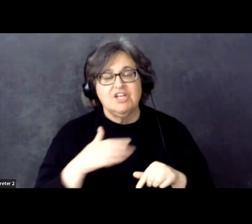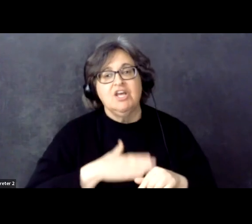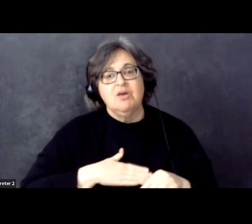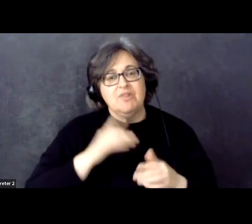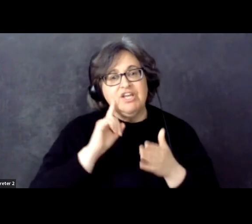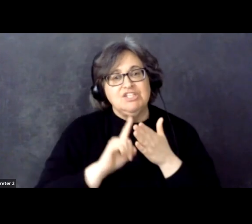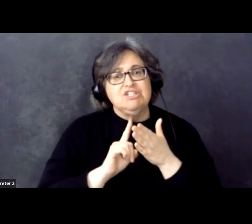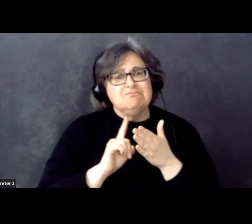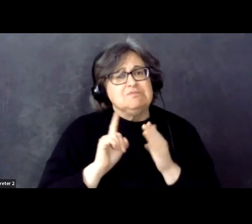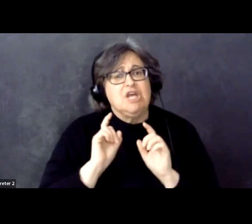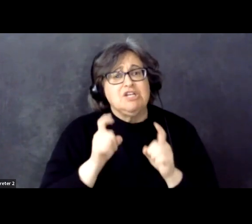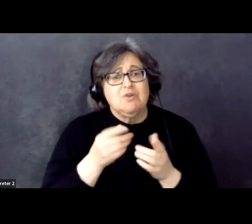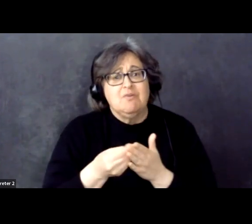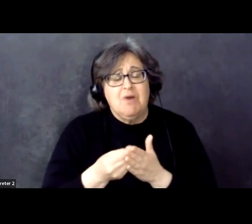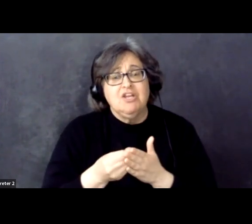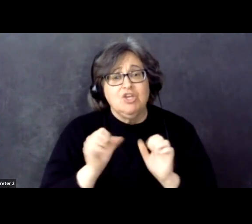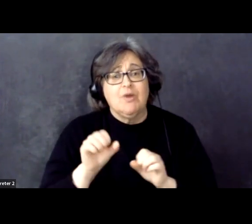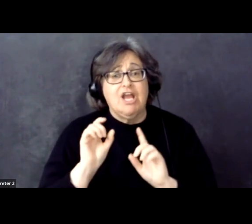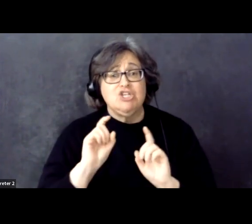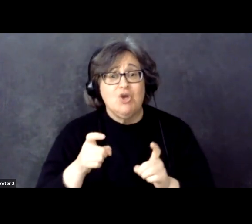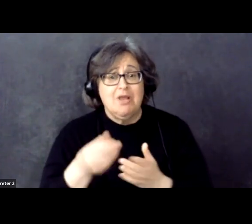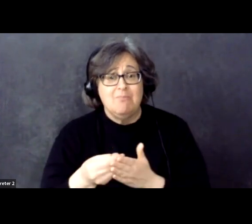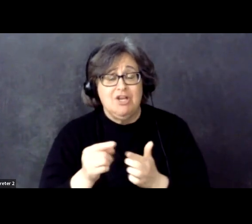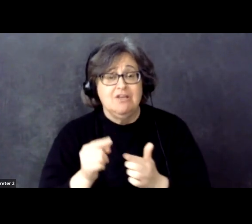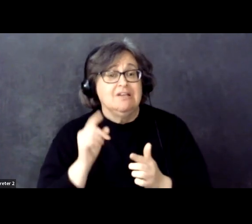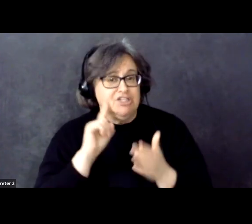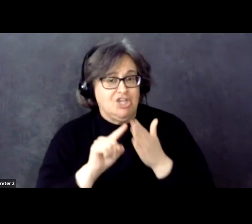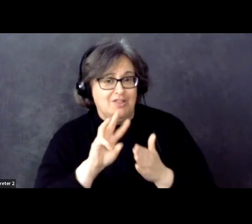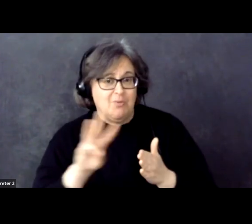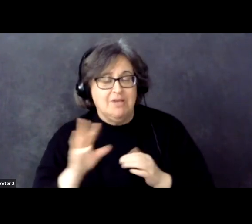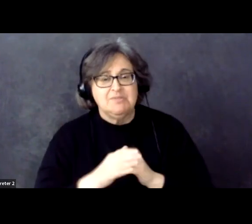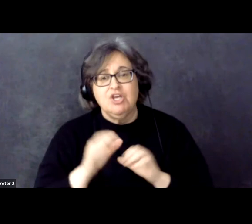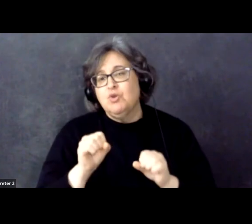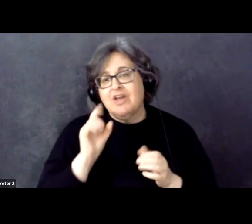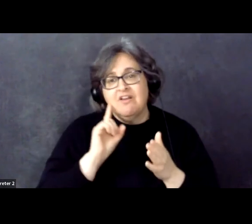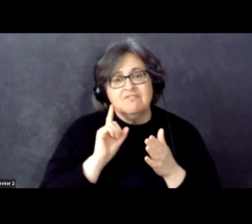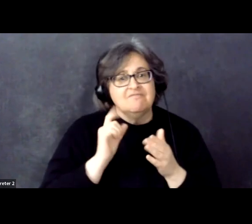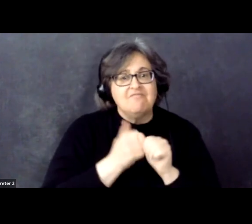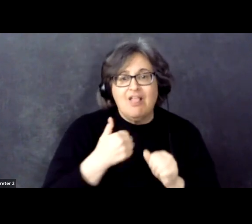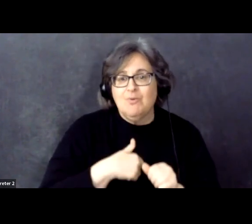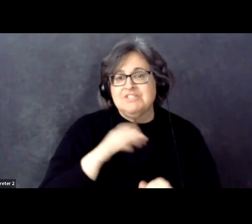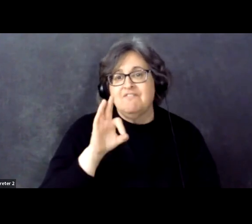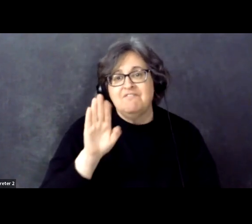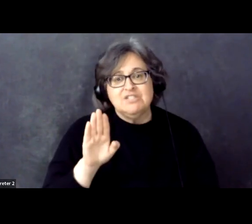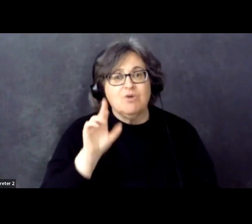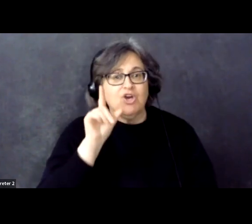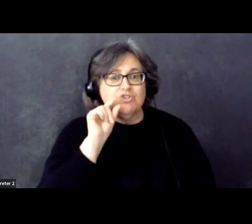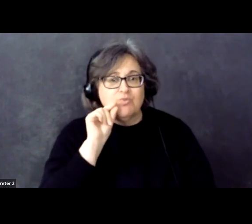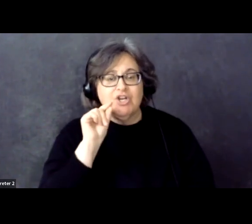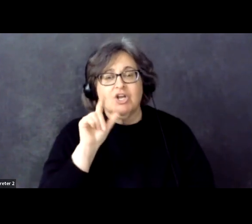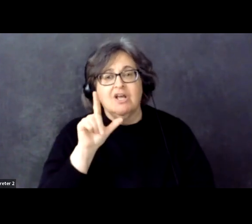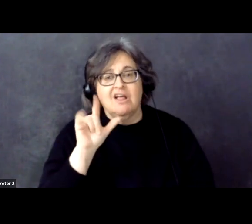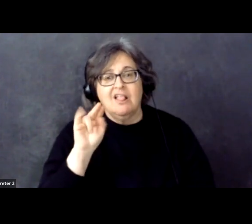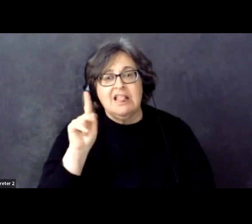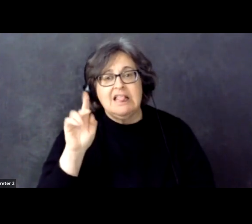disabilitylead.org/donate. And finally, please stay engaged with us. Follow us on social media, on Facebook, Twitter, LinkedIn to learn about our work, and make sure you don't